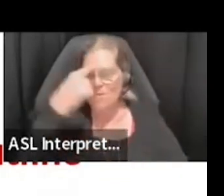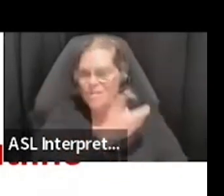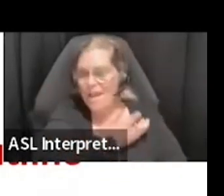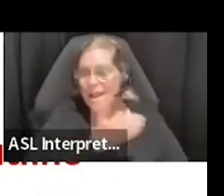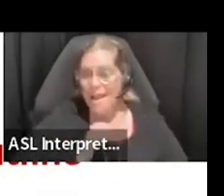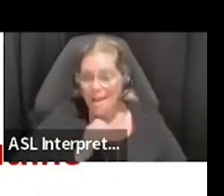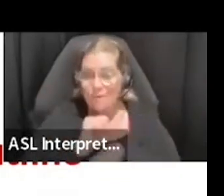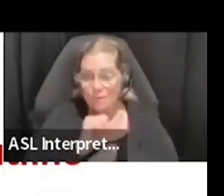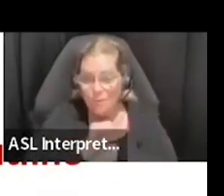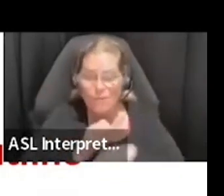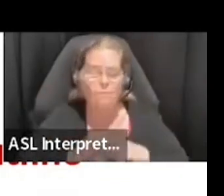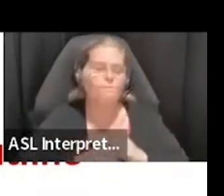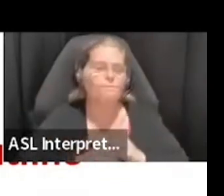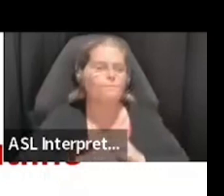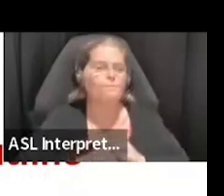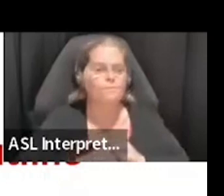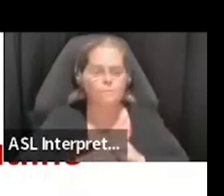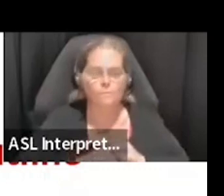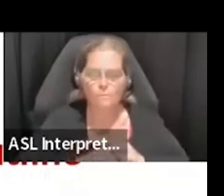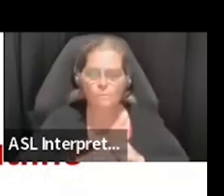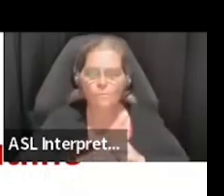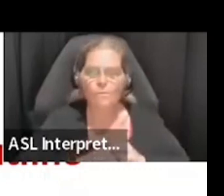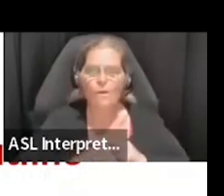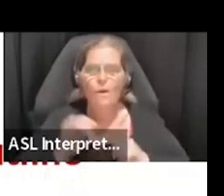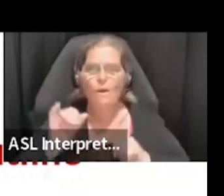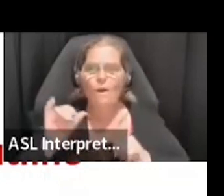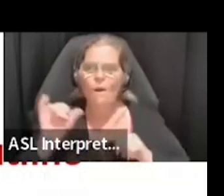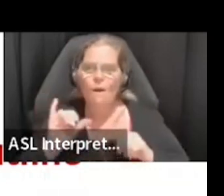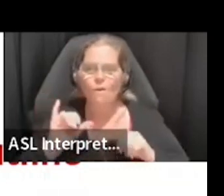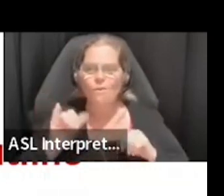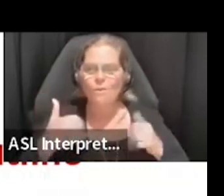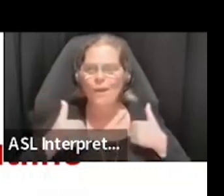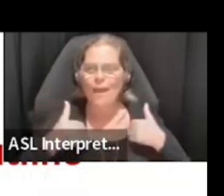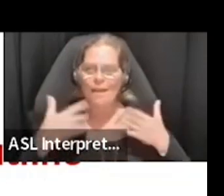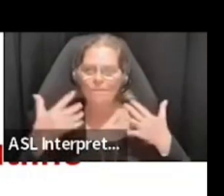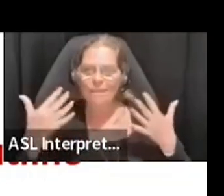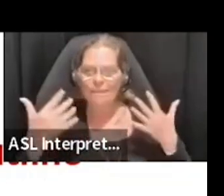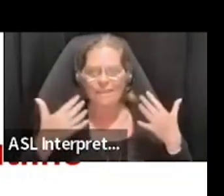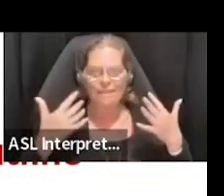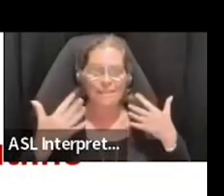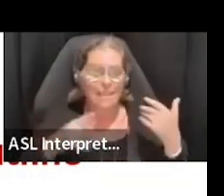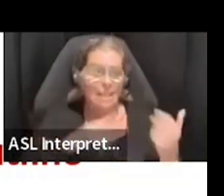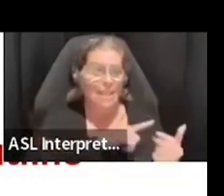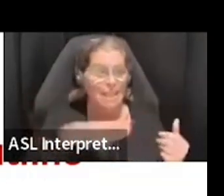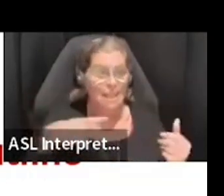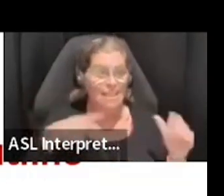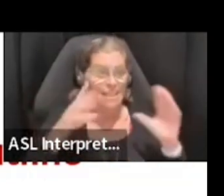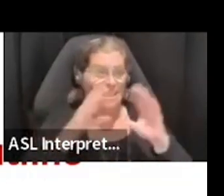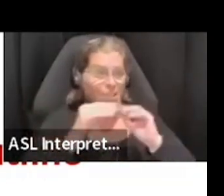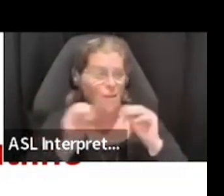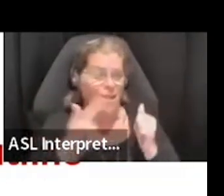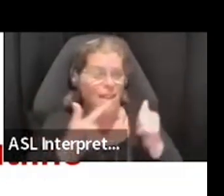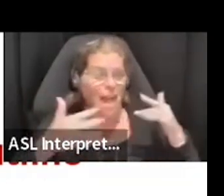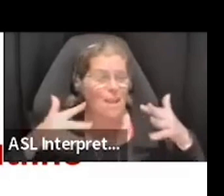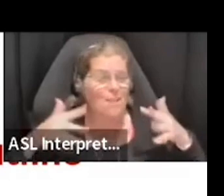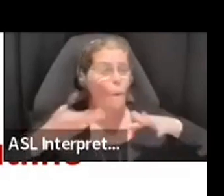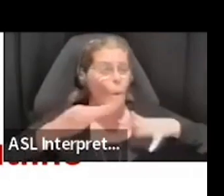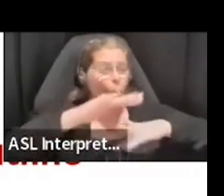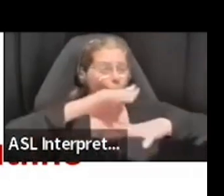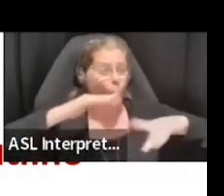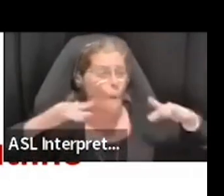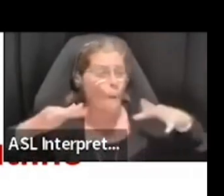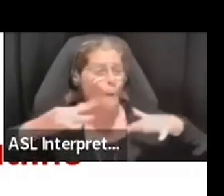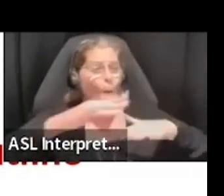there's also this buzz, right, in Maryland during these couple months of the legislative session, while people come from